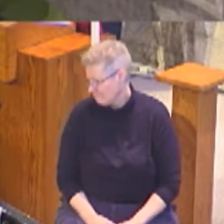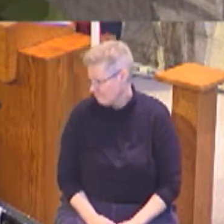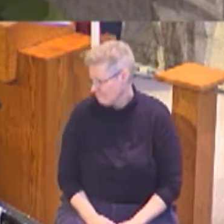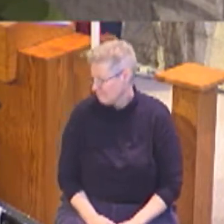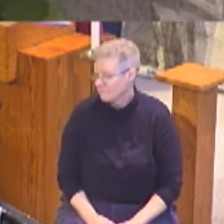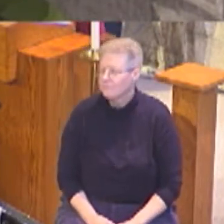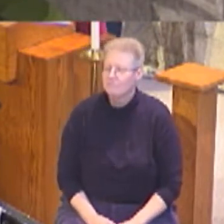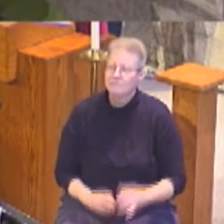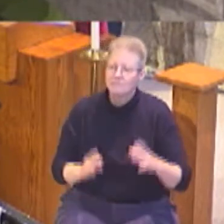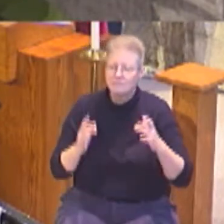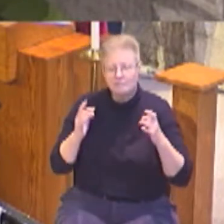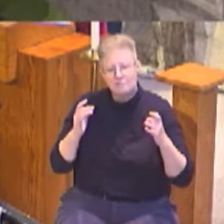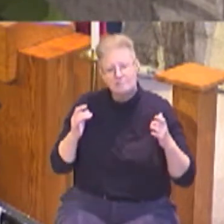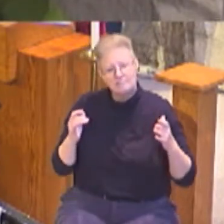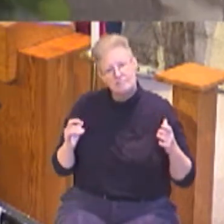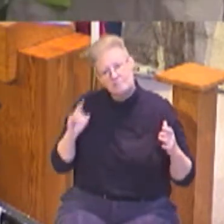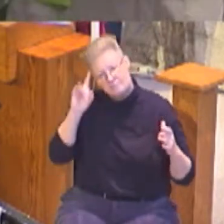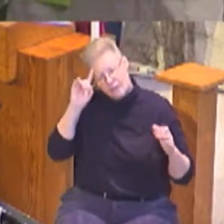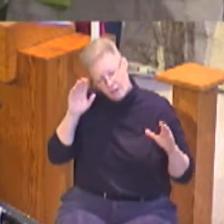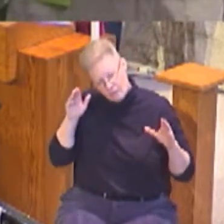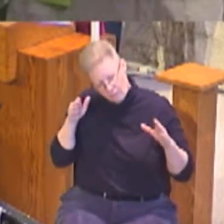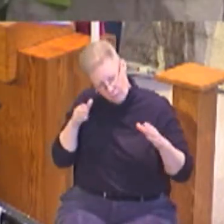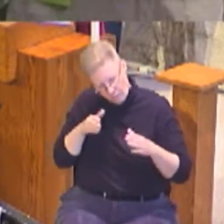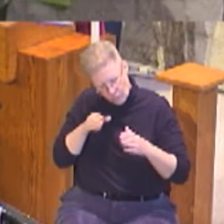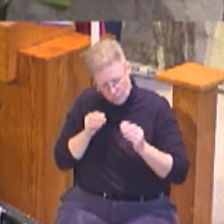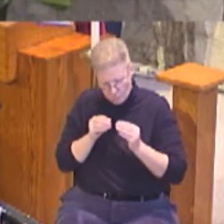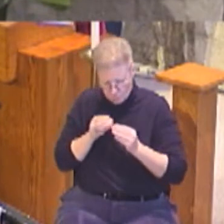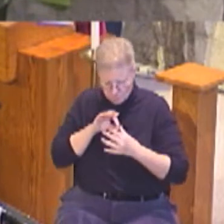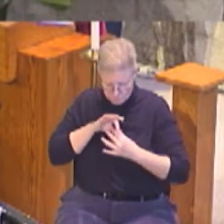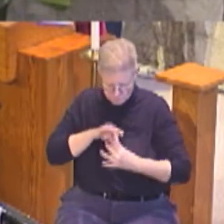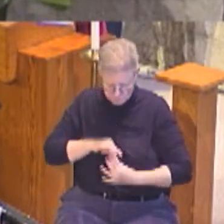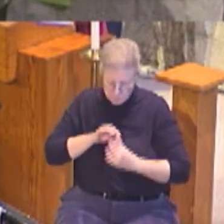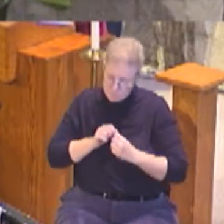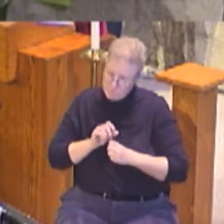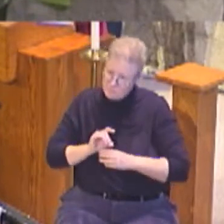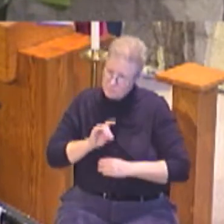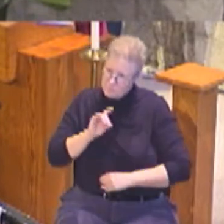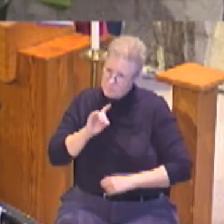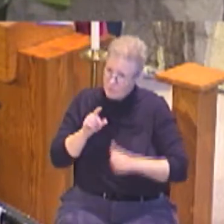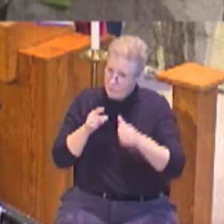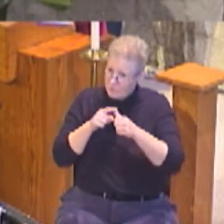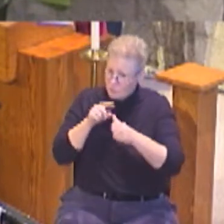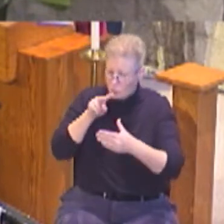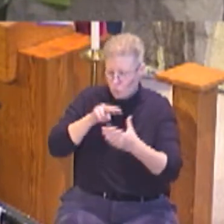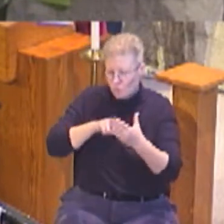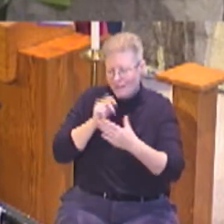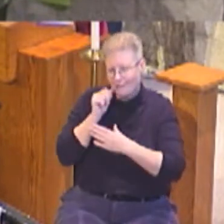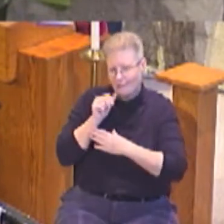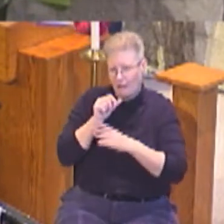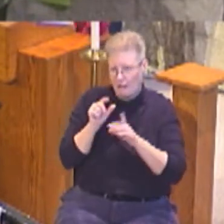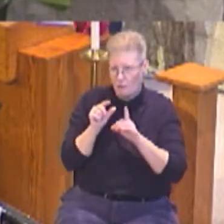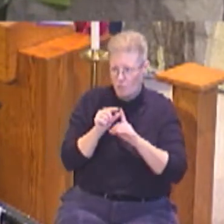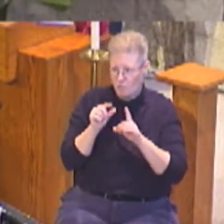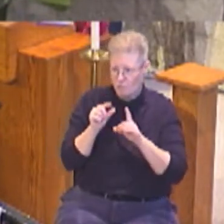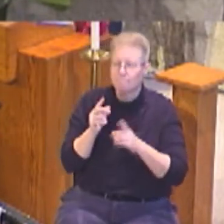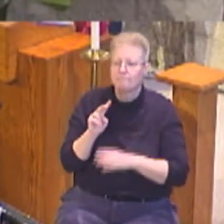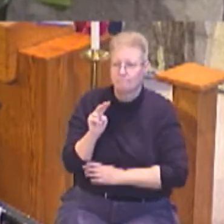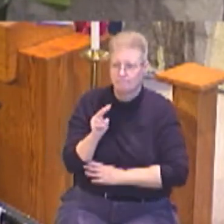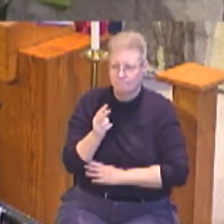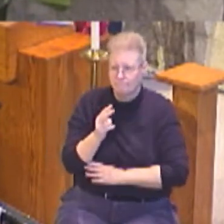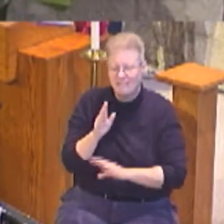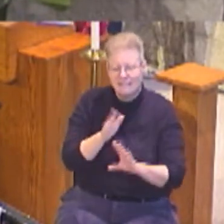We now move more deeply into spirit with the reading of the daily word and the singing of Surely